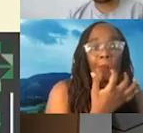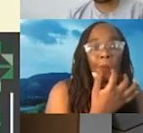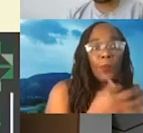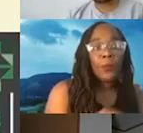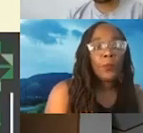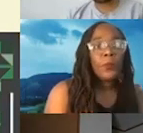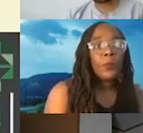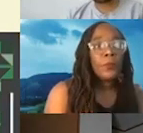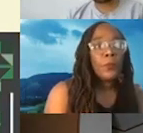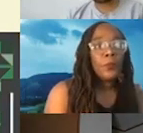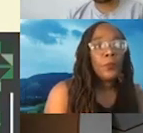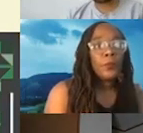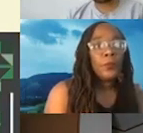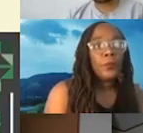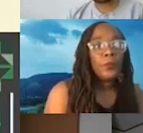and understanding